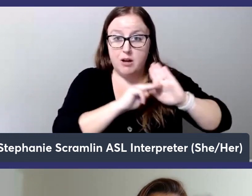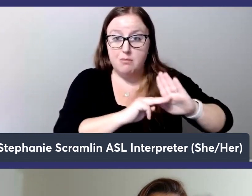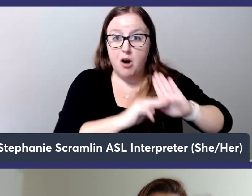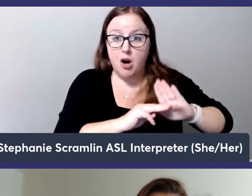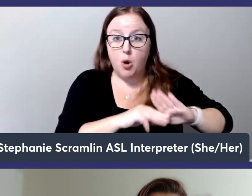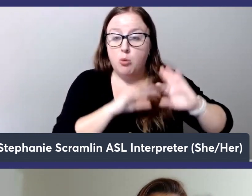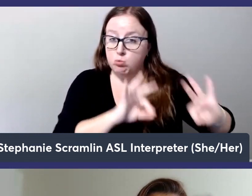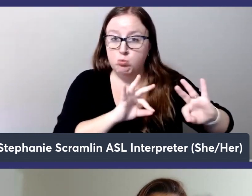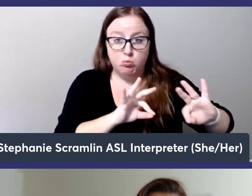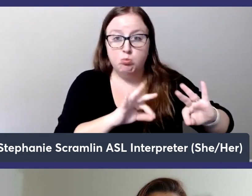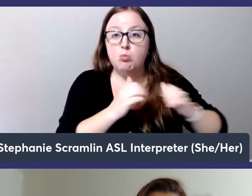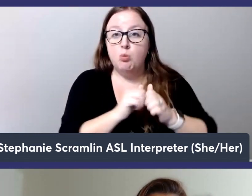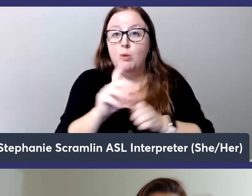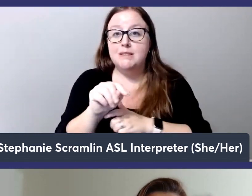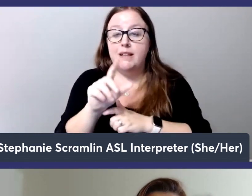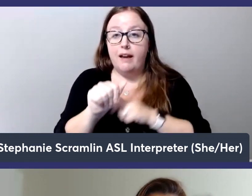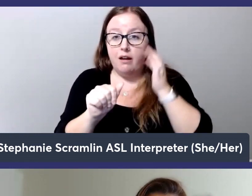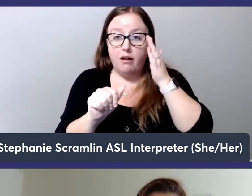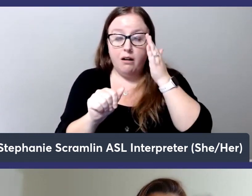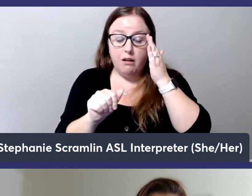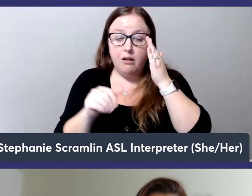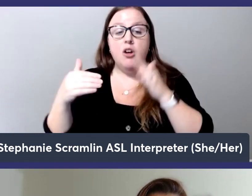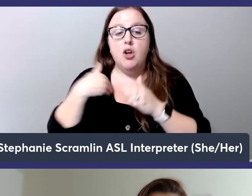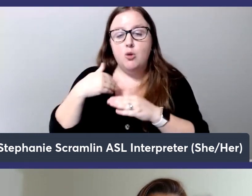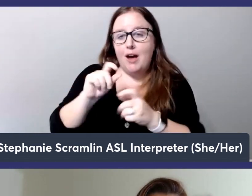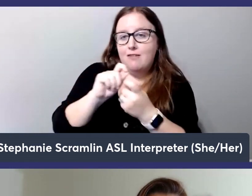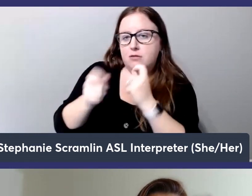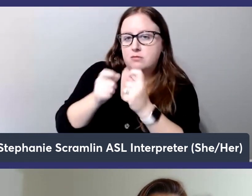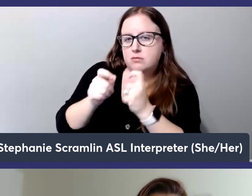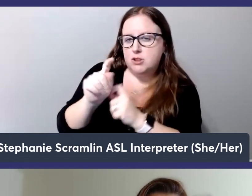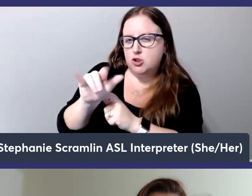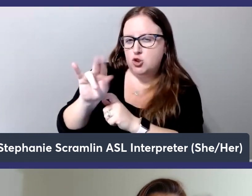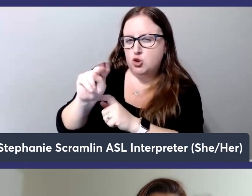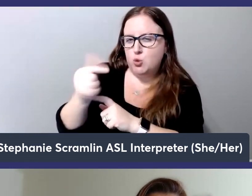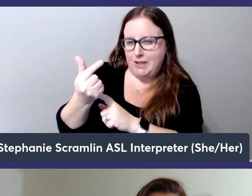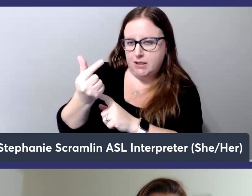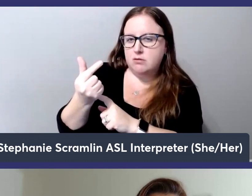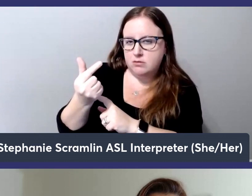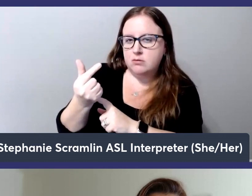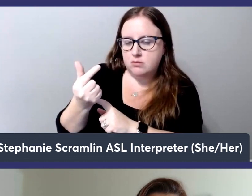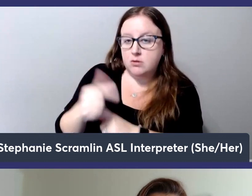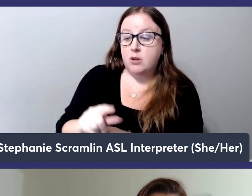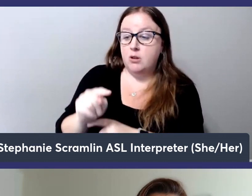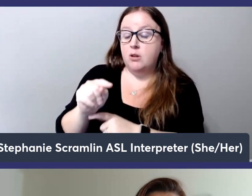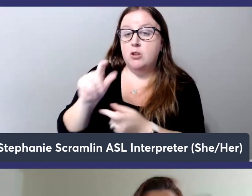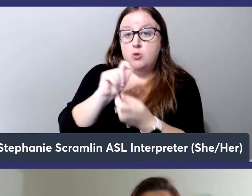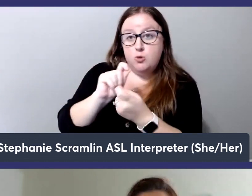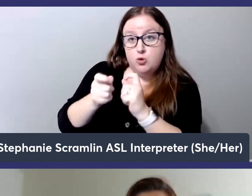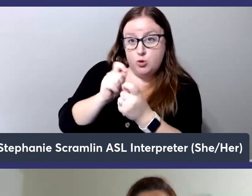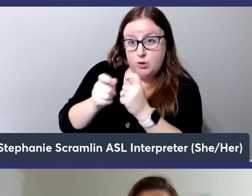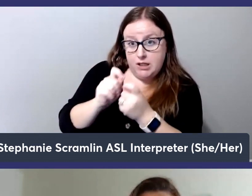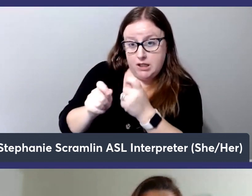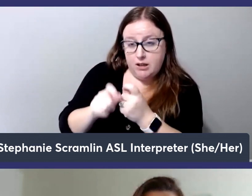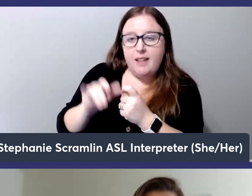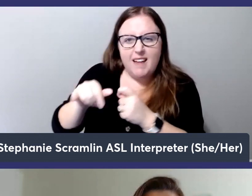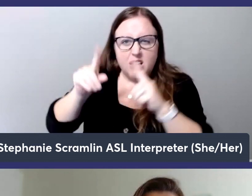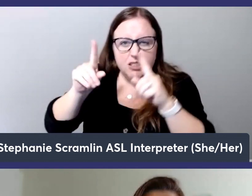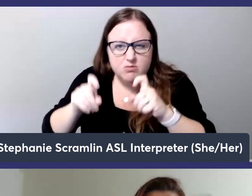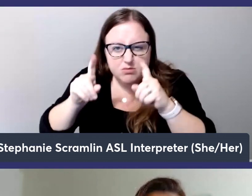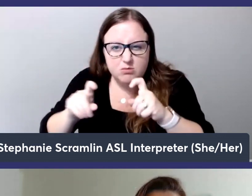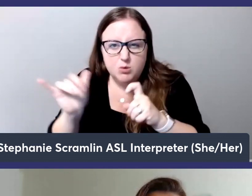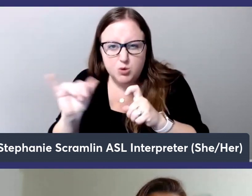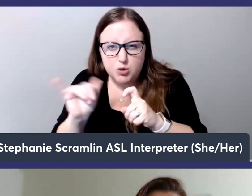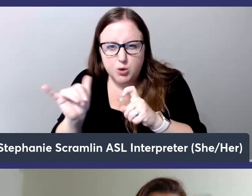well for your data, you have this tuning step, right? The tuning step is also rapid experimentation because